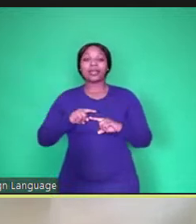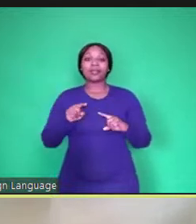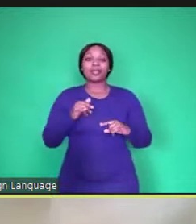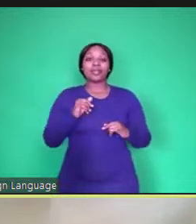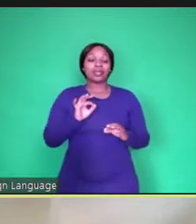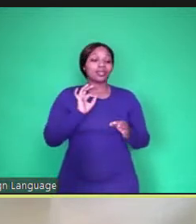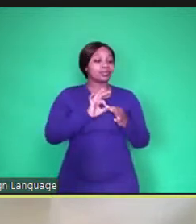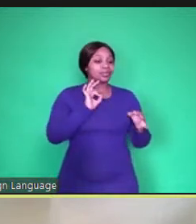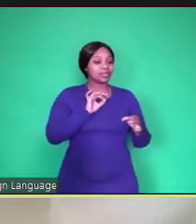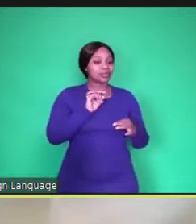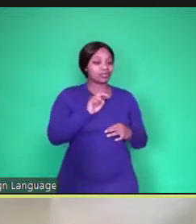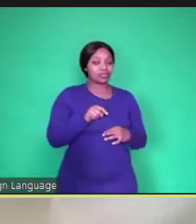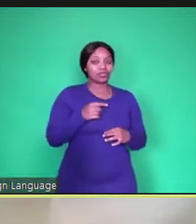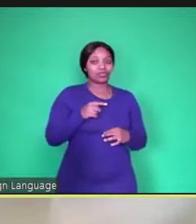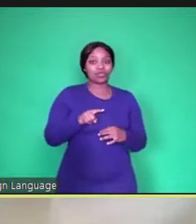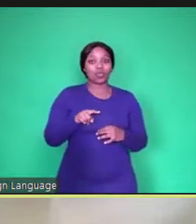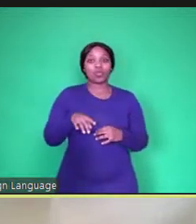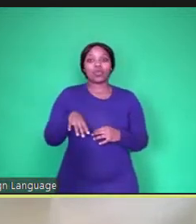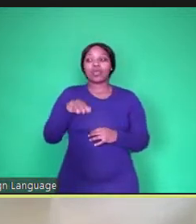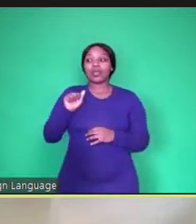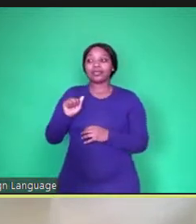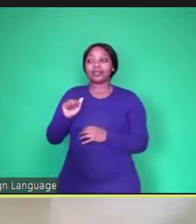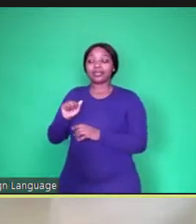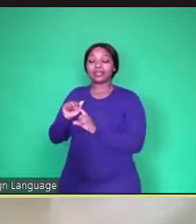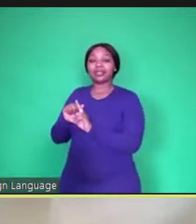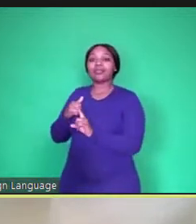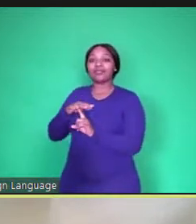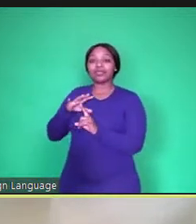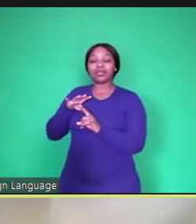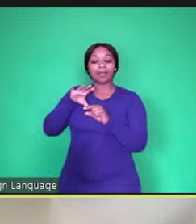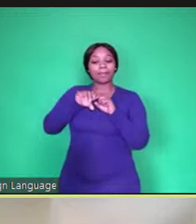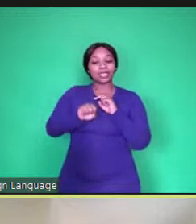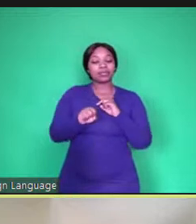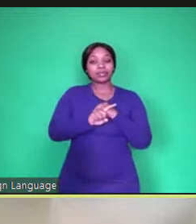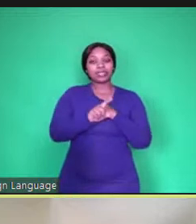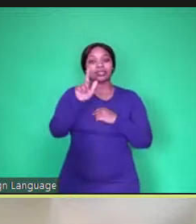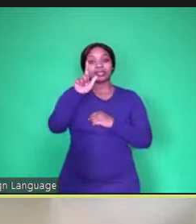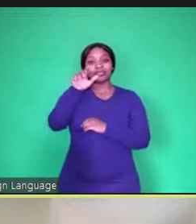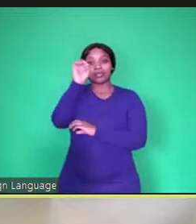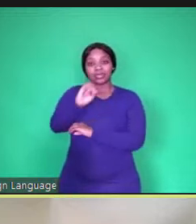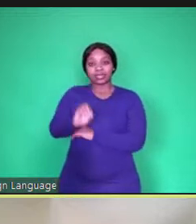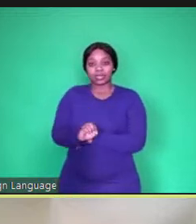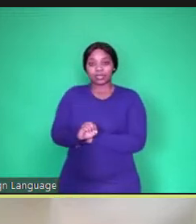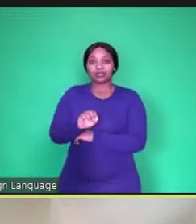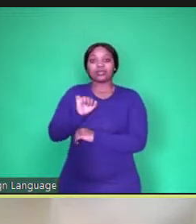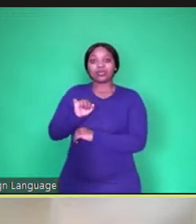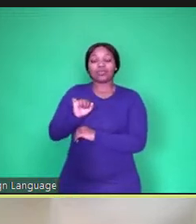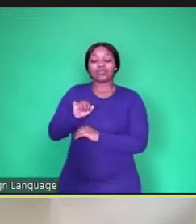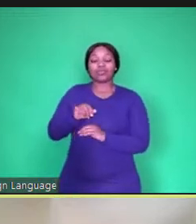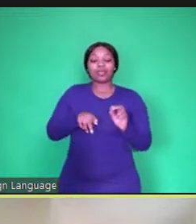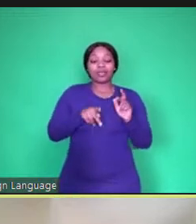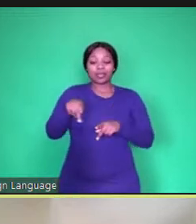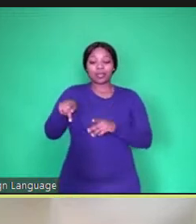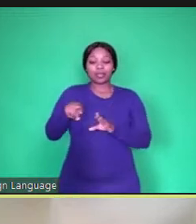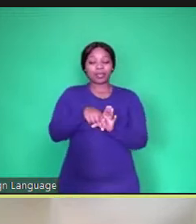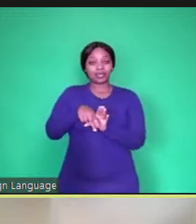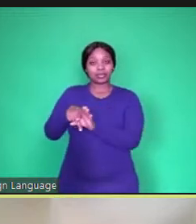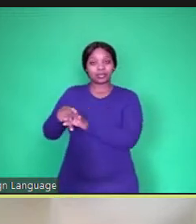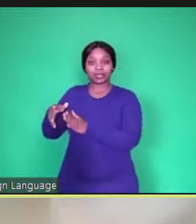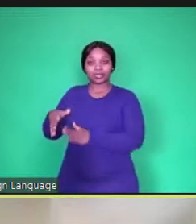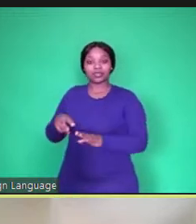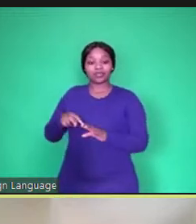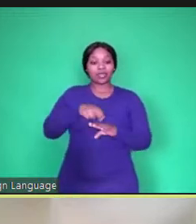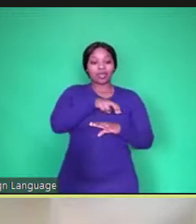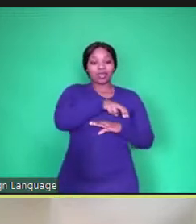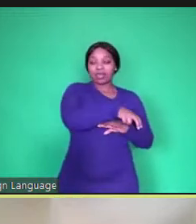health follow-up study, we observed that 47% of our participants who have migrated from the study site, they